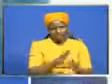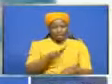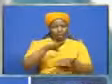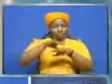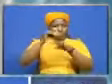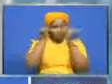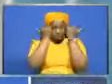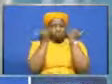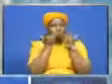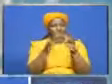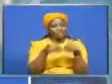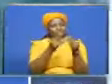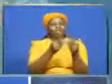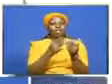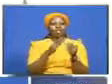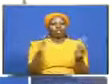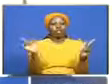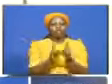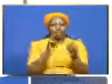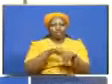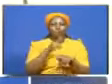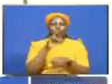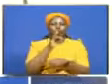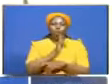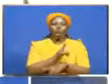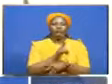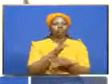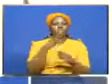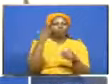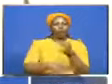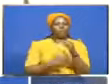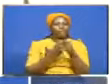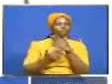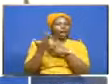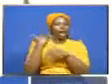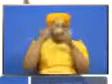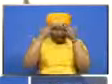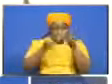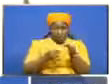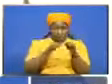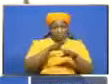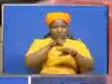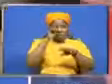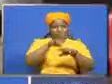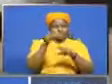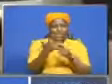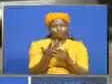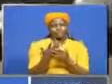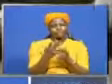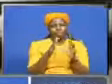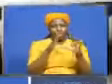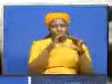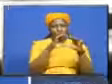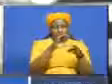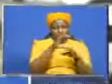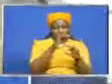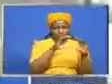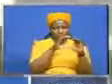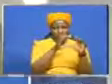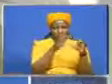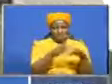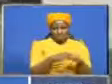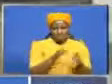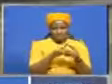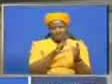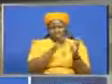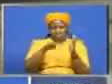issued a temporary injunction halting the earlier decision of Swedish telecoms regulator Post and Telecom Authority to exclude